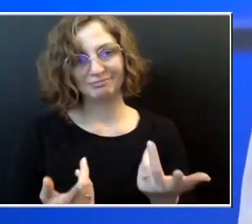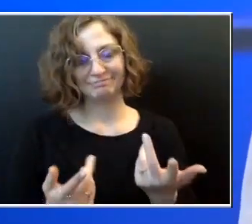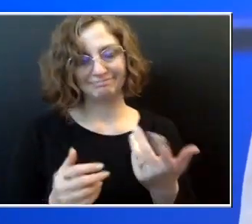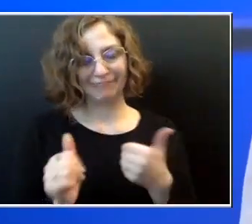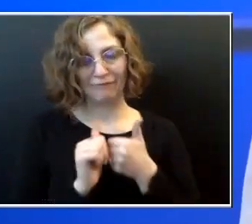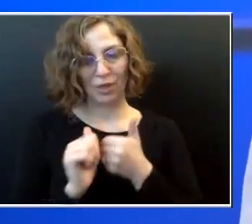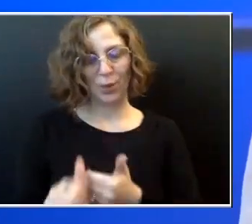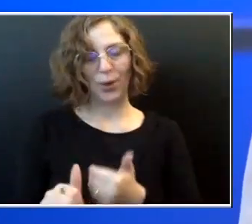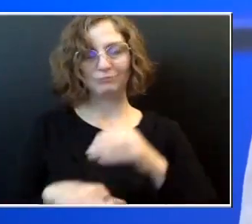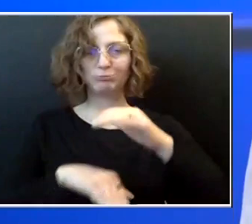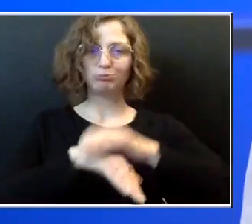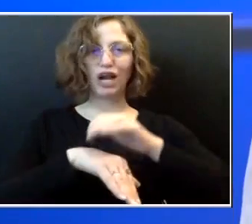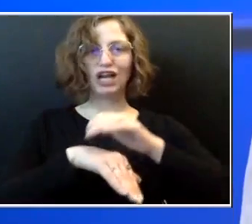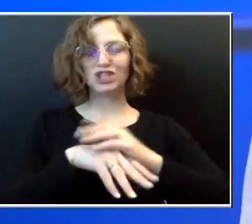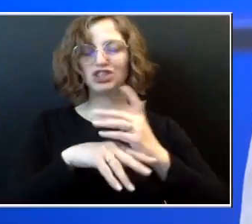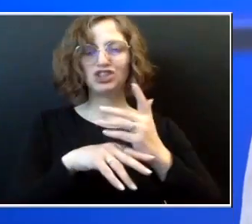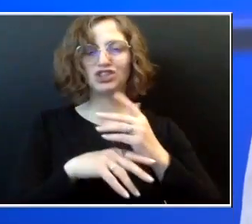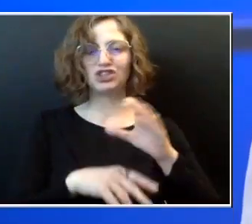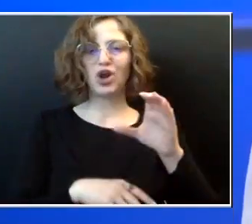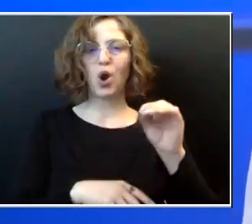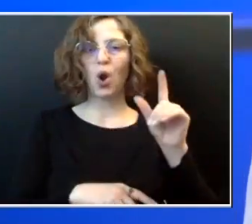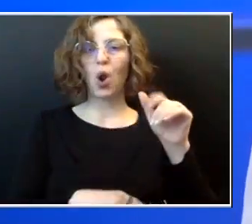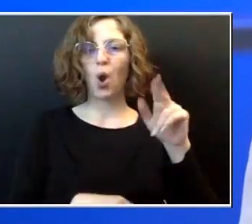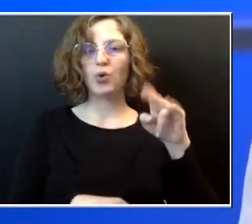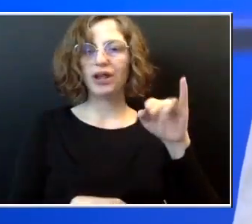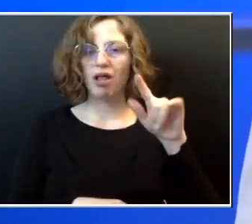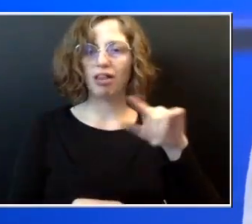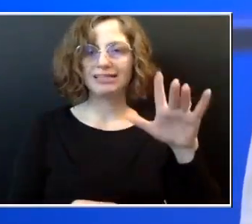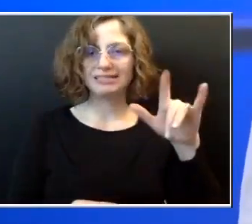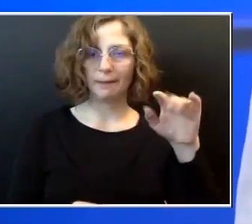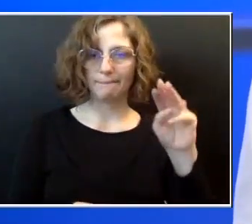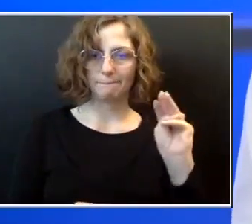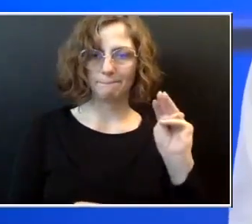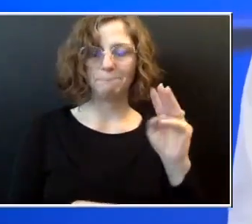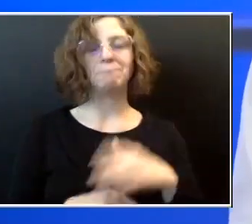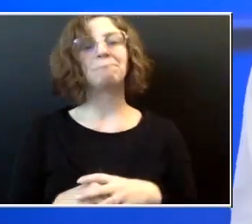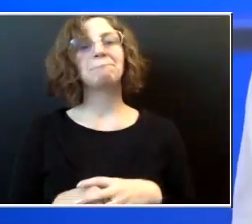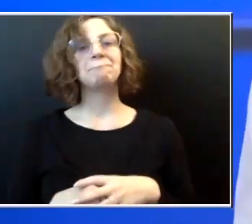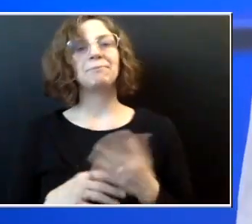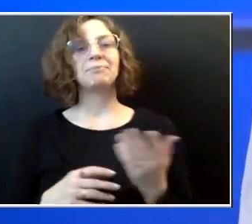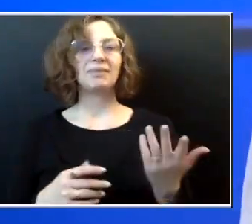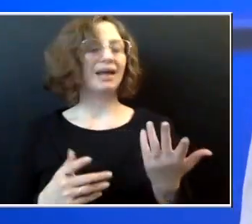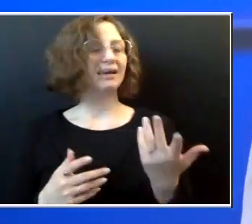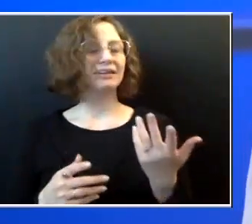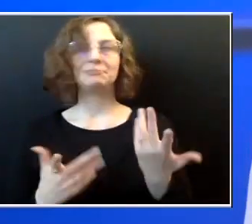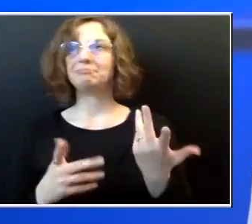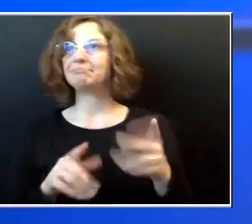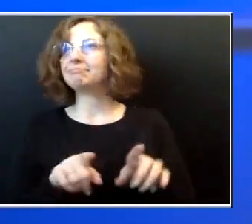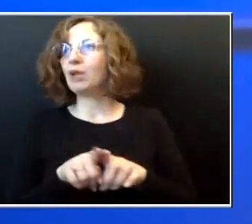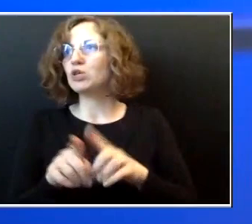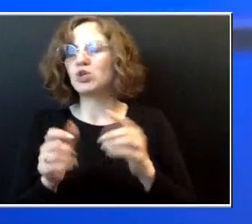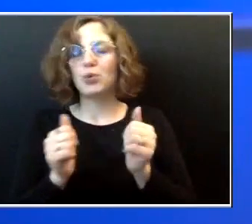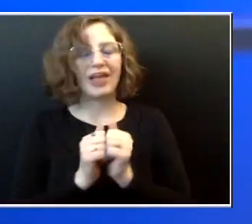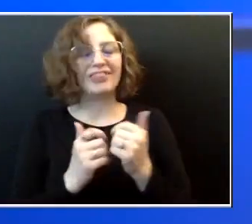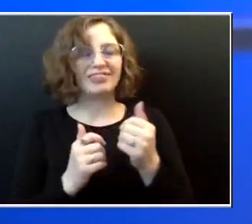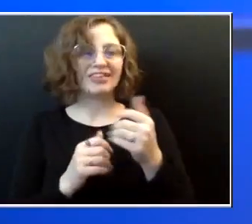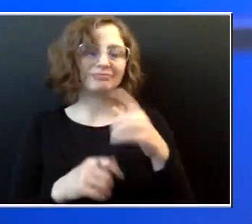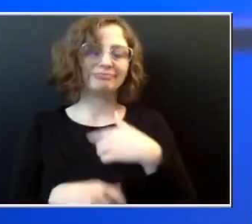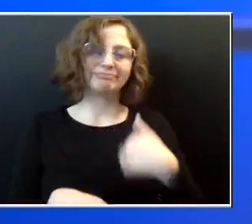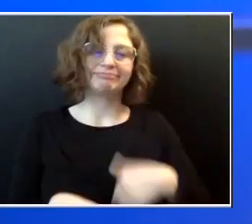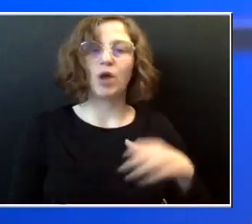in Indonesia, went into China with the opium trade. That kind of led to the Opium Wars in a couple of decades. And then hopped over the Atlantic